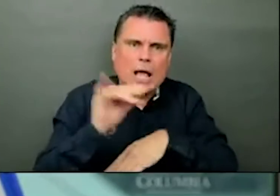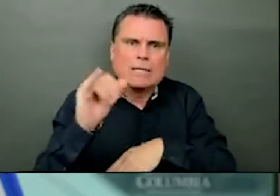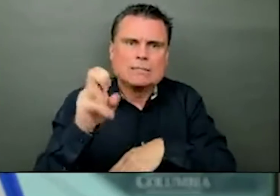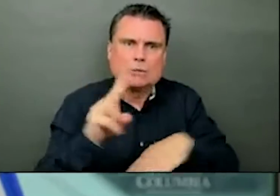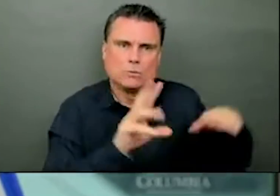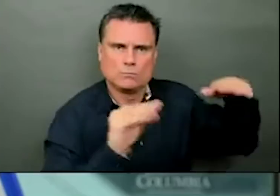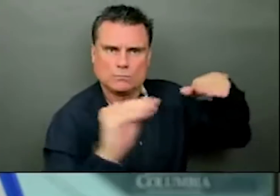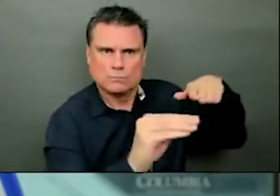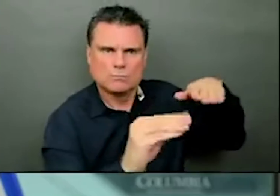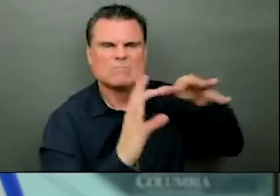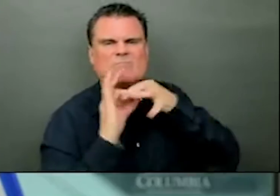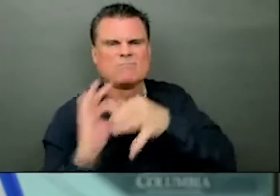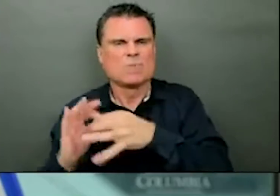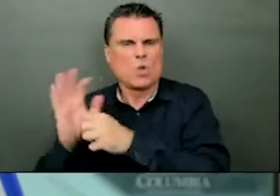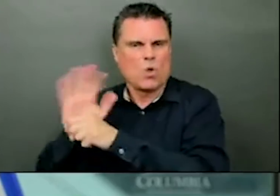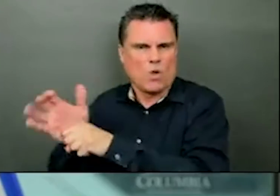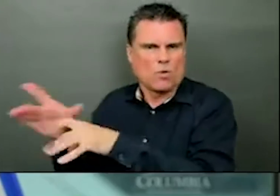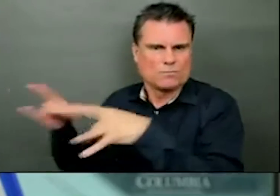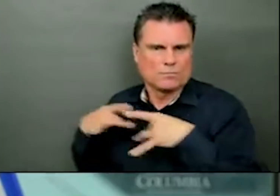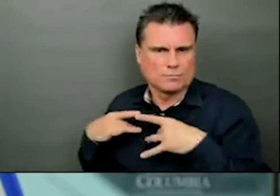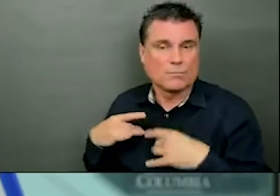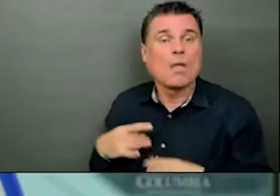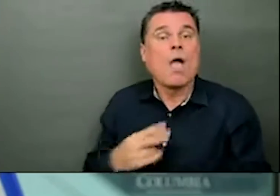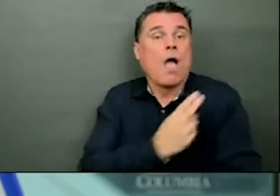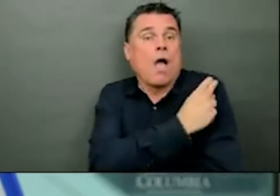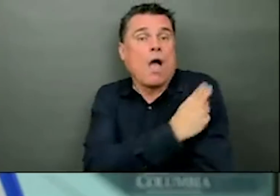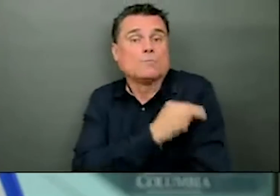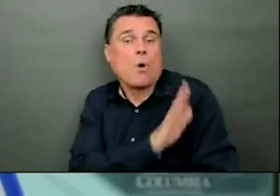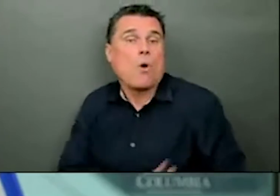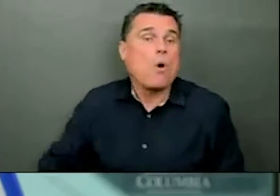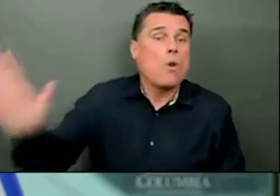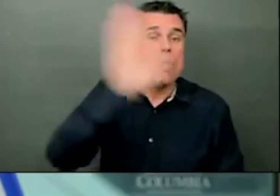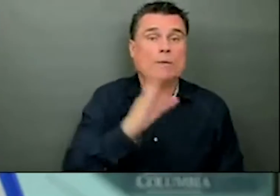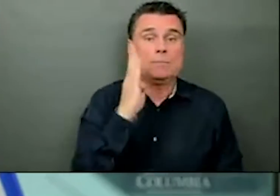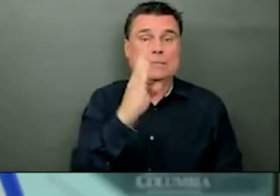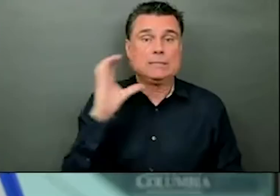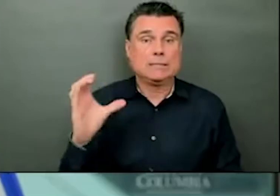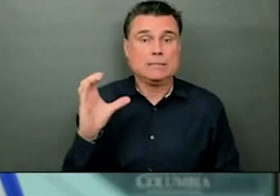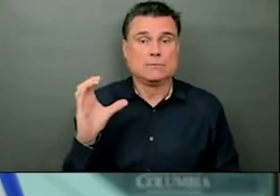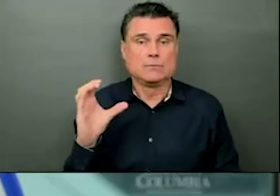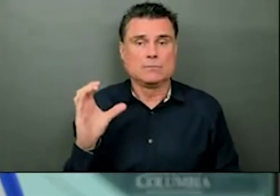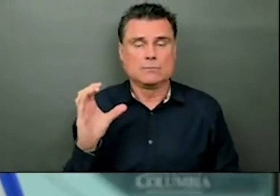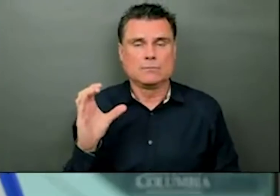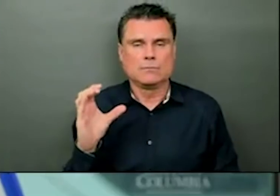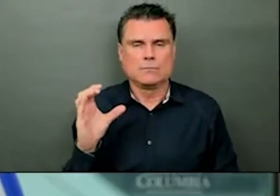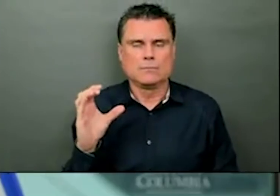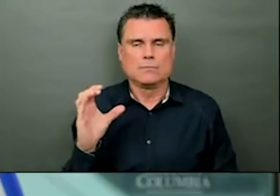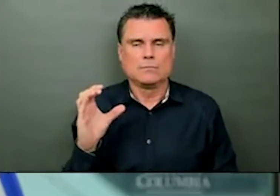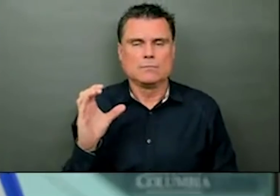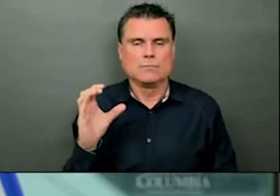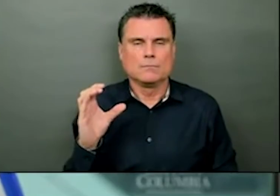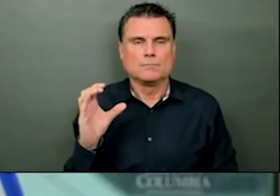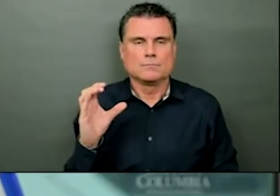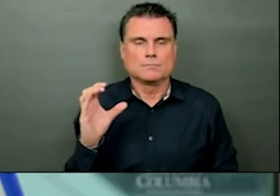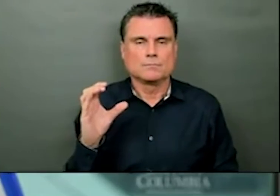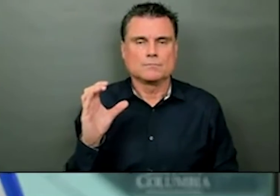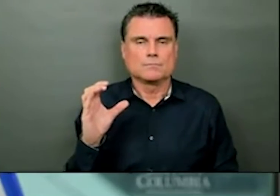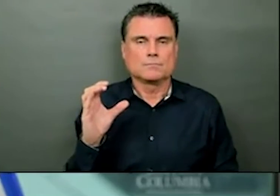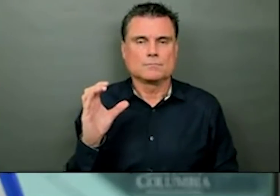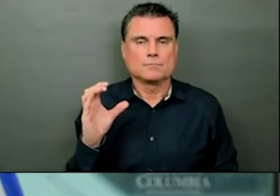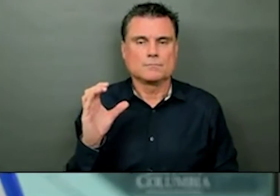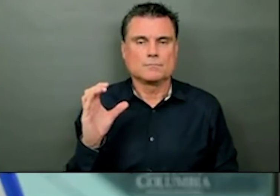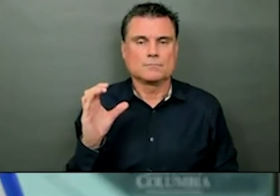we look at the overall hospitalization rate for obviously COVID-19 and all the other things that people that bring people to